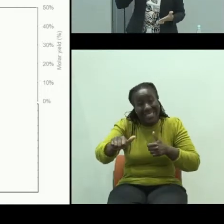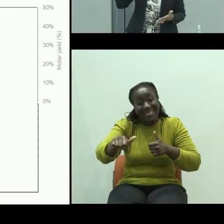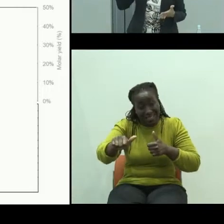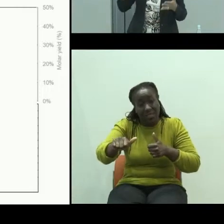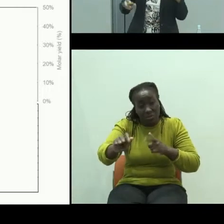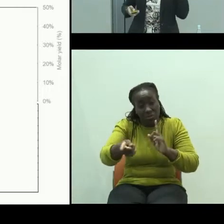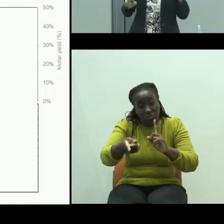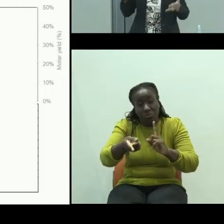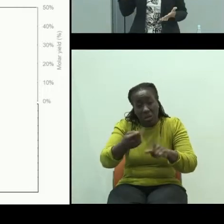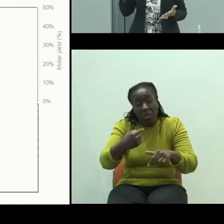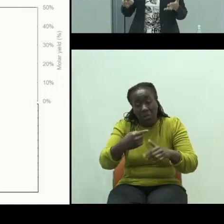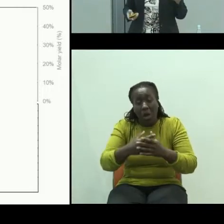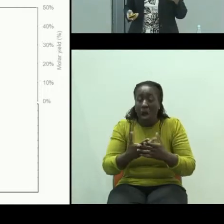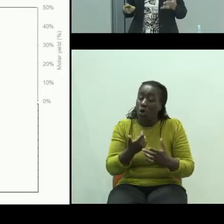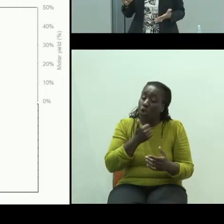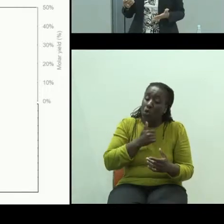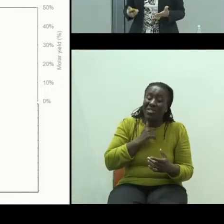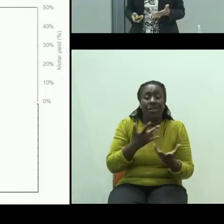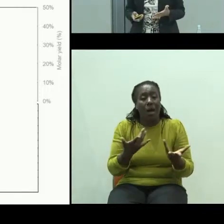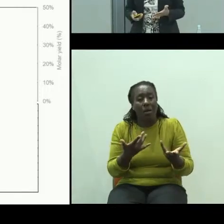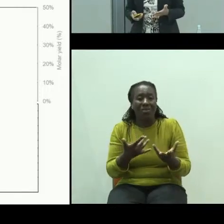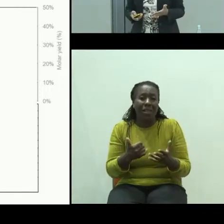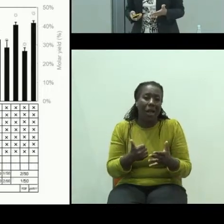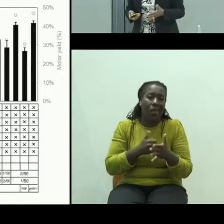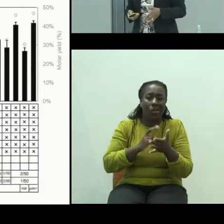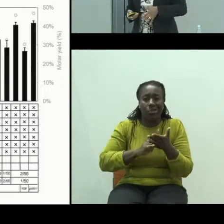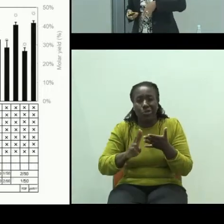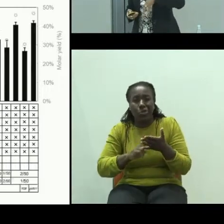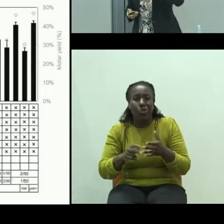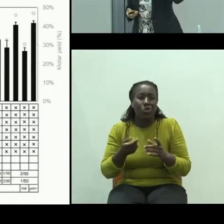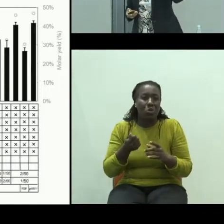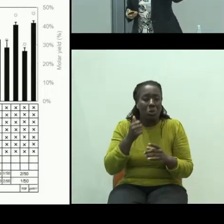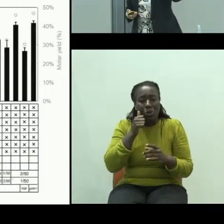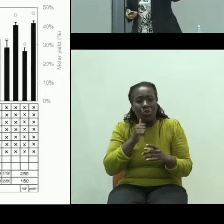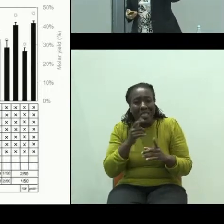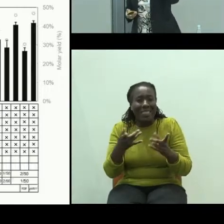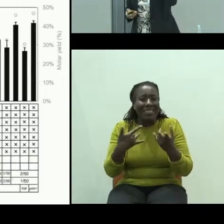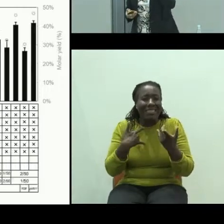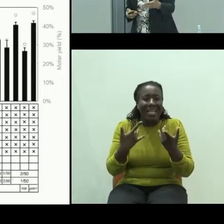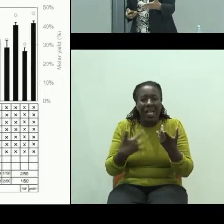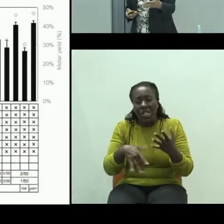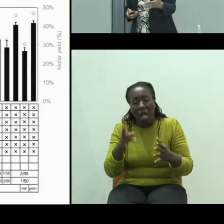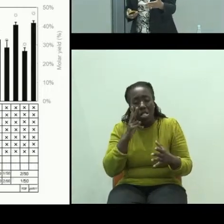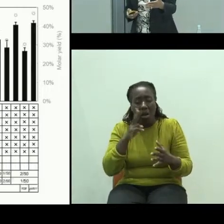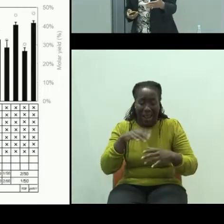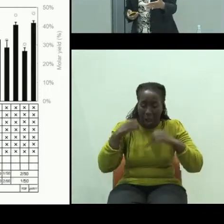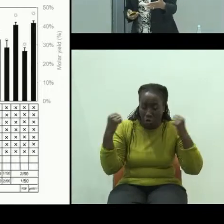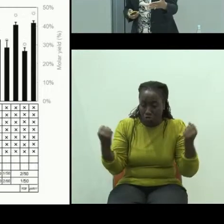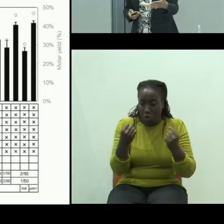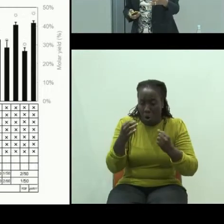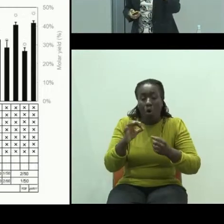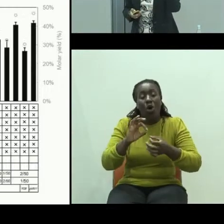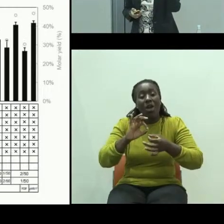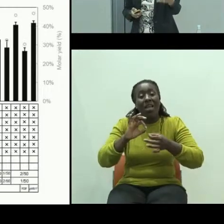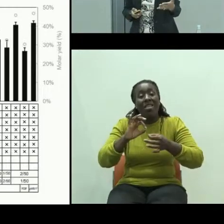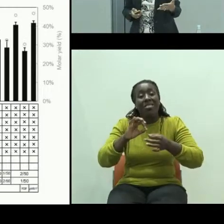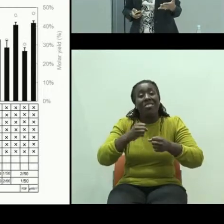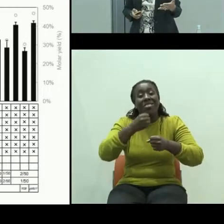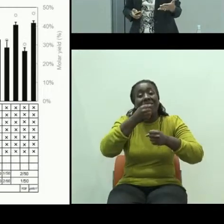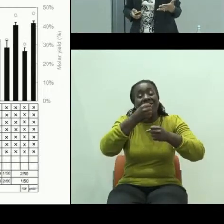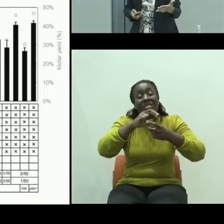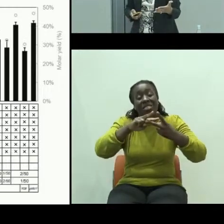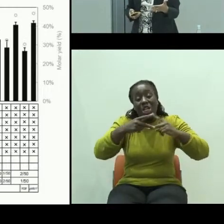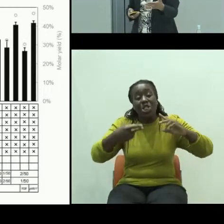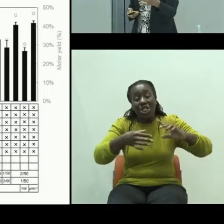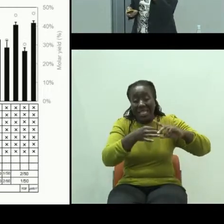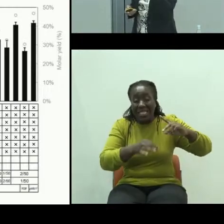also can do some other common tricks in metabolic engineering, which involves looking at how strongly the genes are being expressed by playing around with